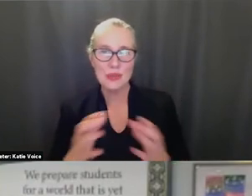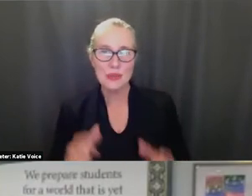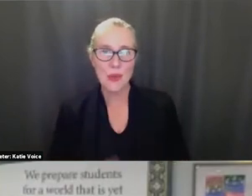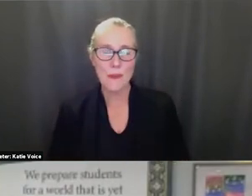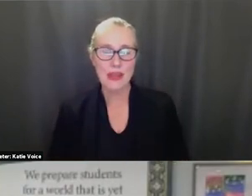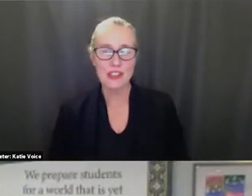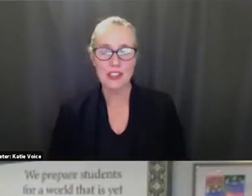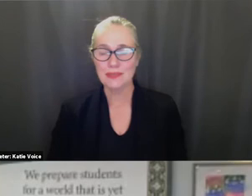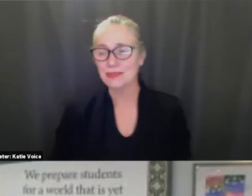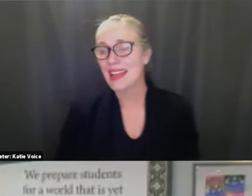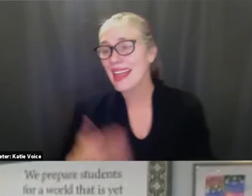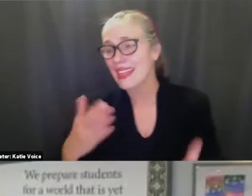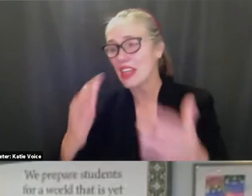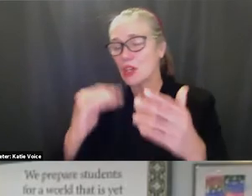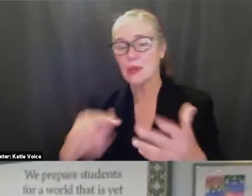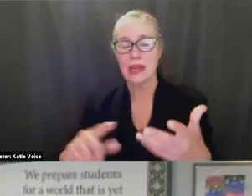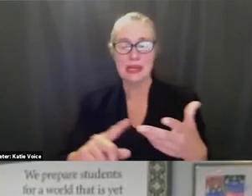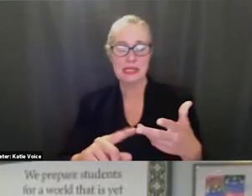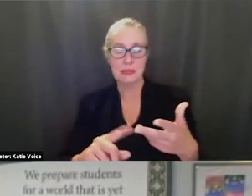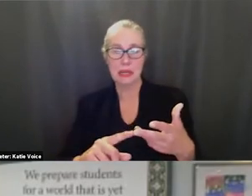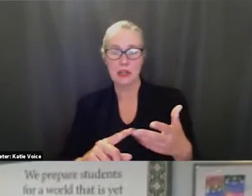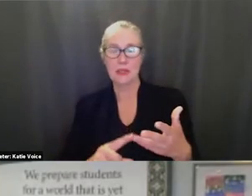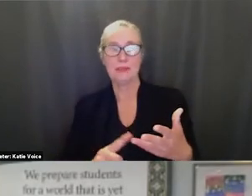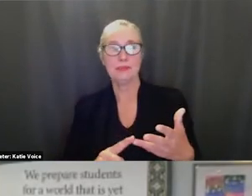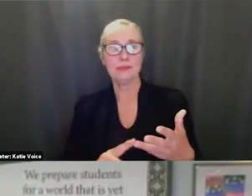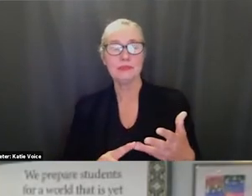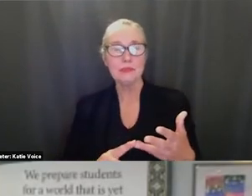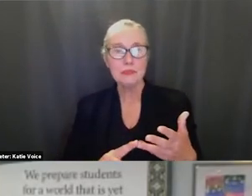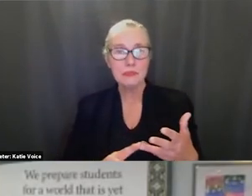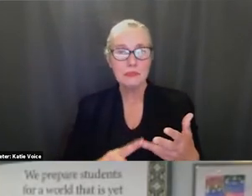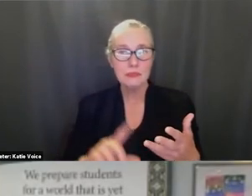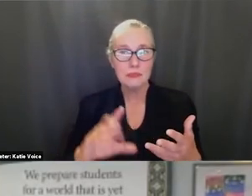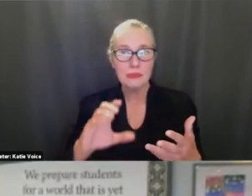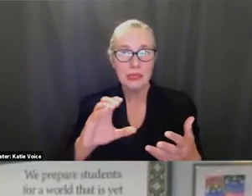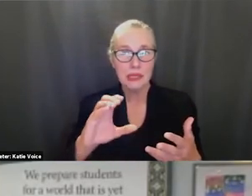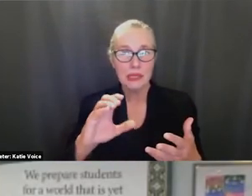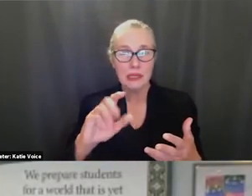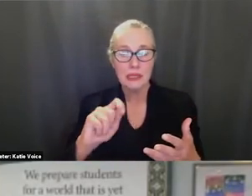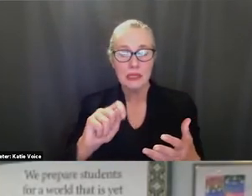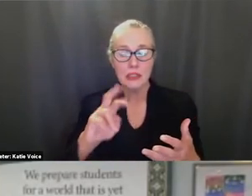thank you next speaker is stacy beeman